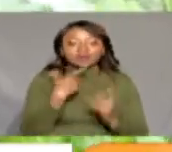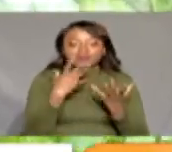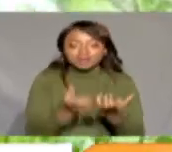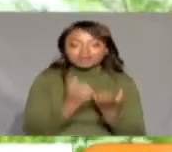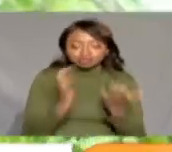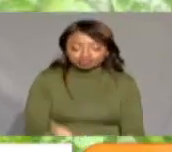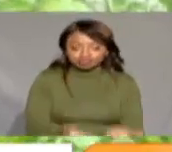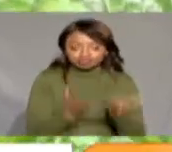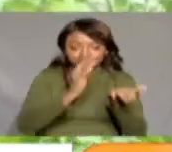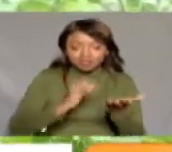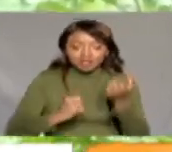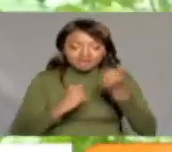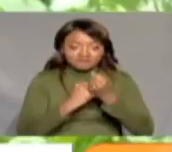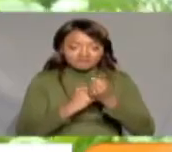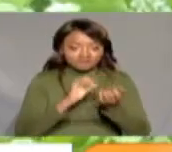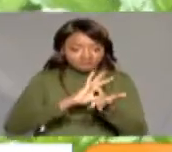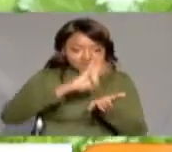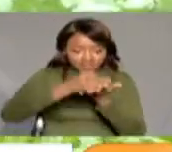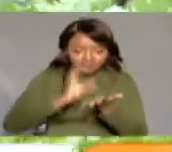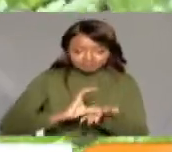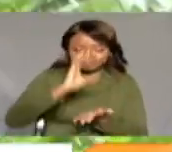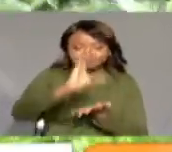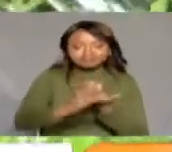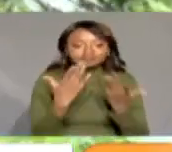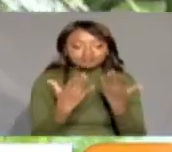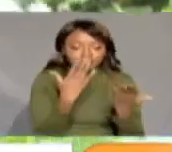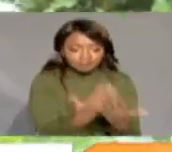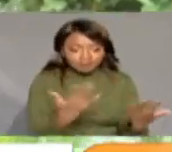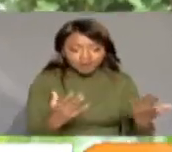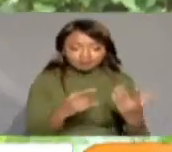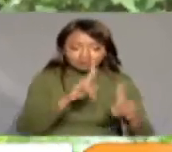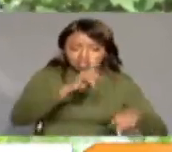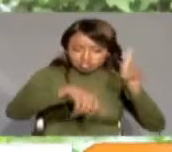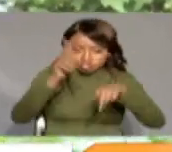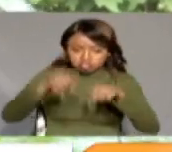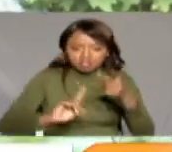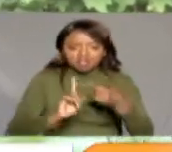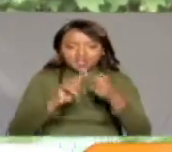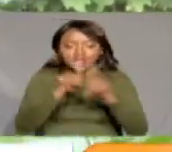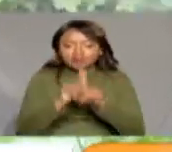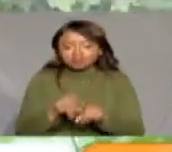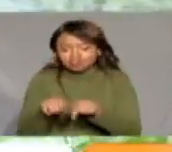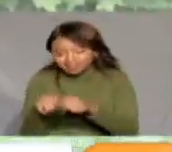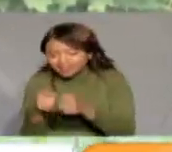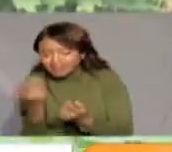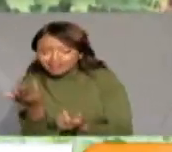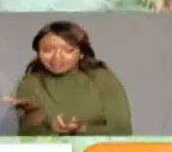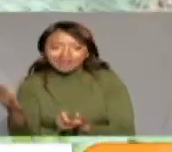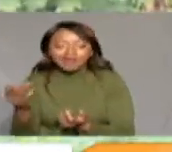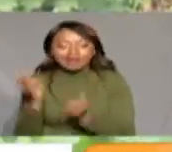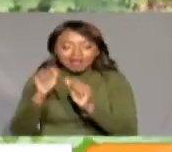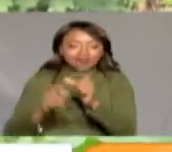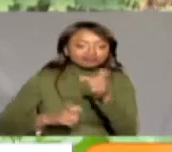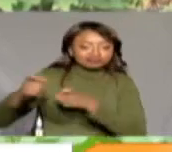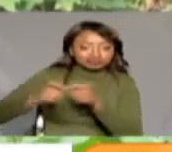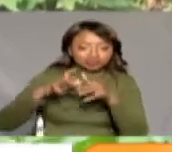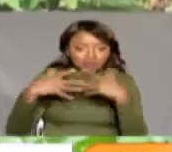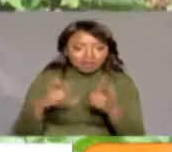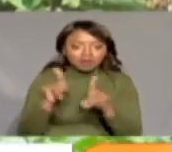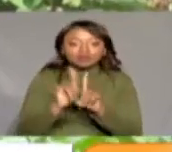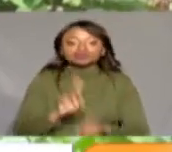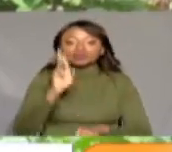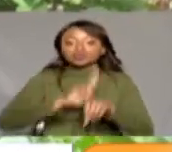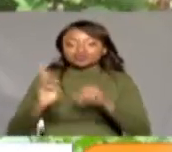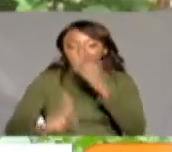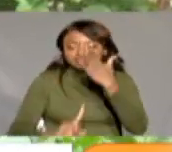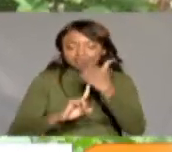agriculture, such as diversification of products, emphasis on collateral, and increased use of technology to deliver financial